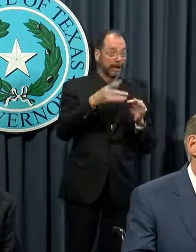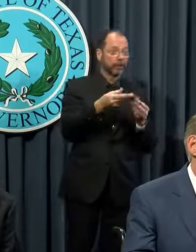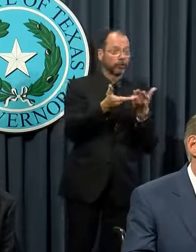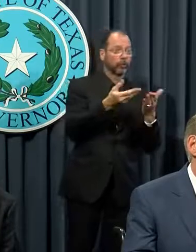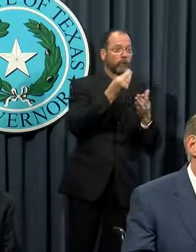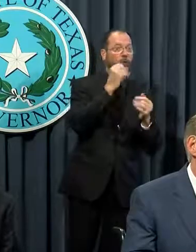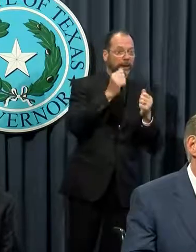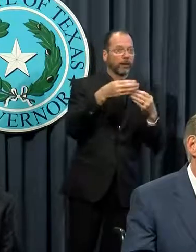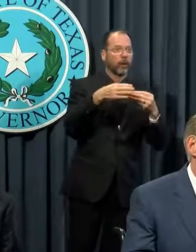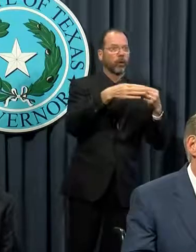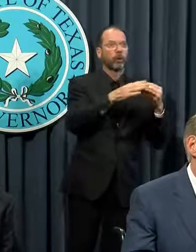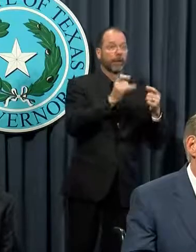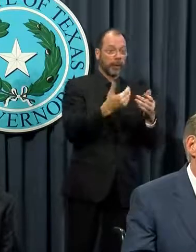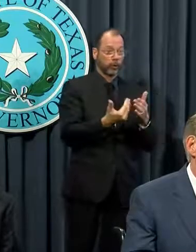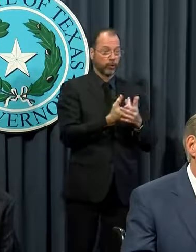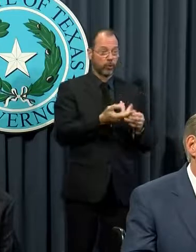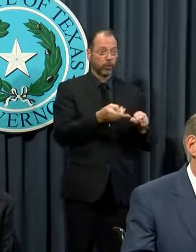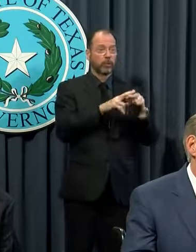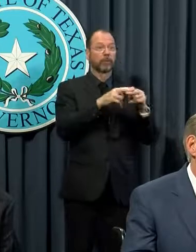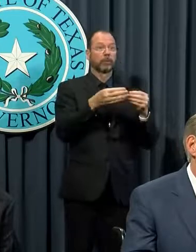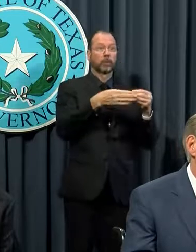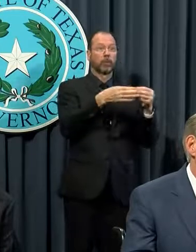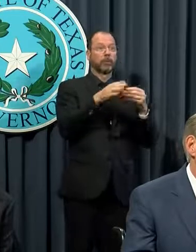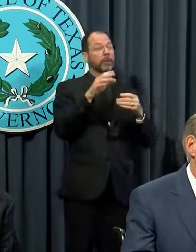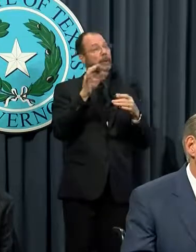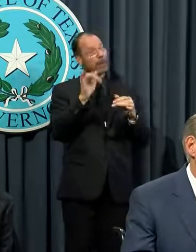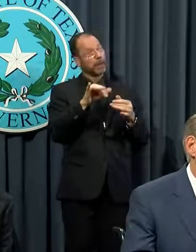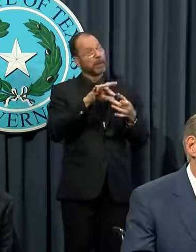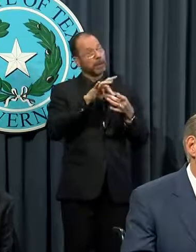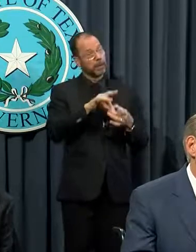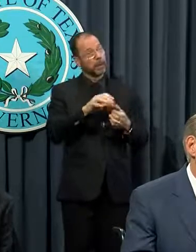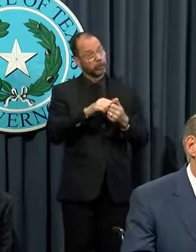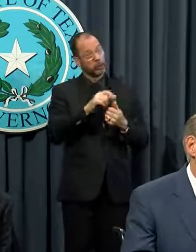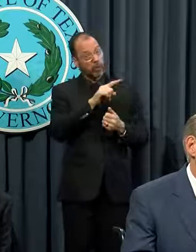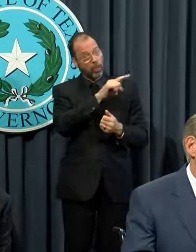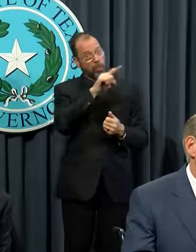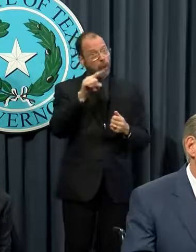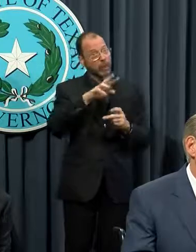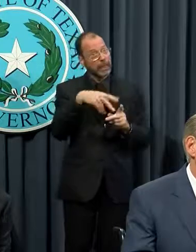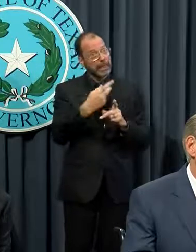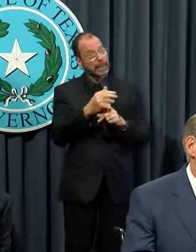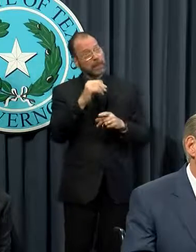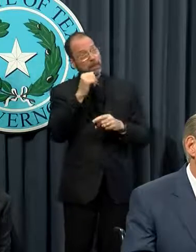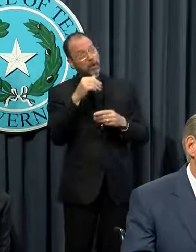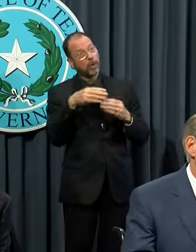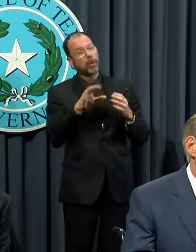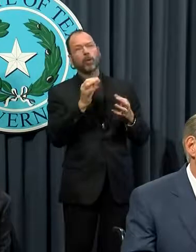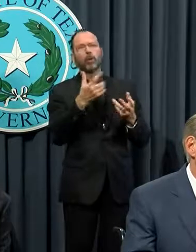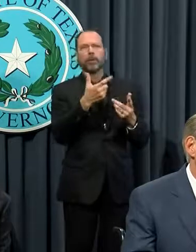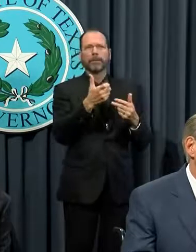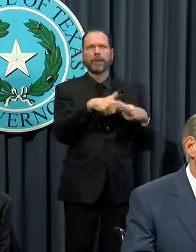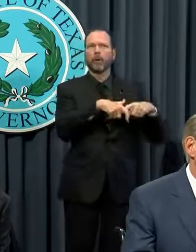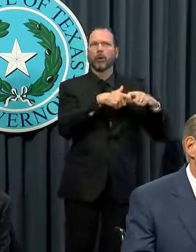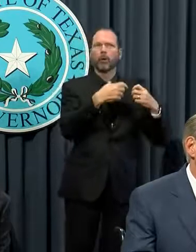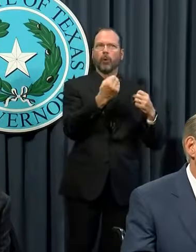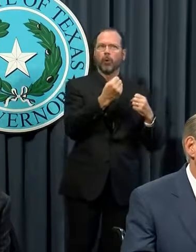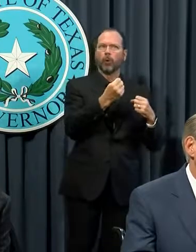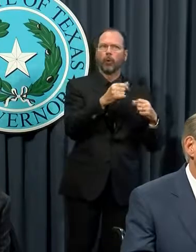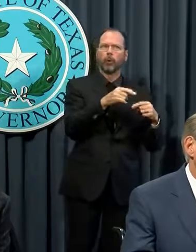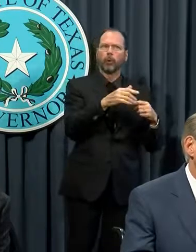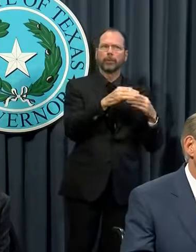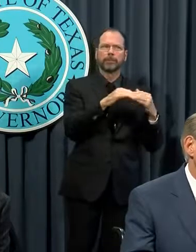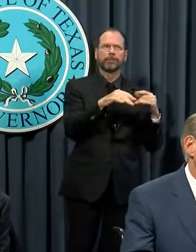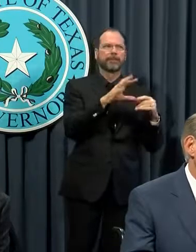to reopen. This new expansion order that you're doing, does this apply to those type of facilities, or do you want them to hold at where they're at right